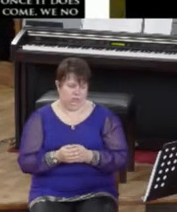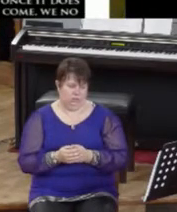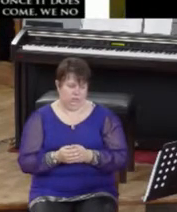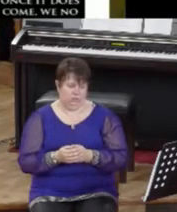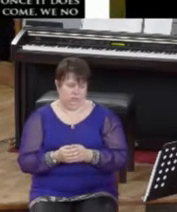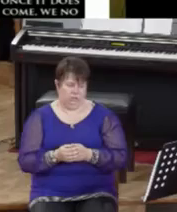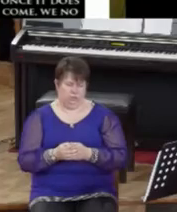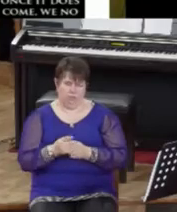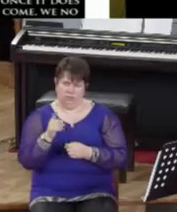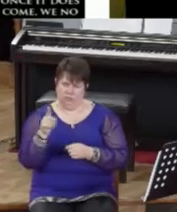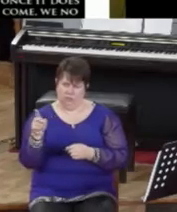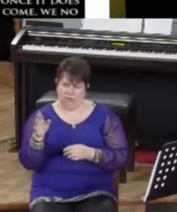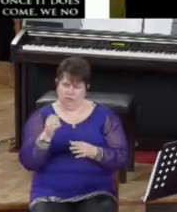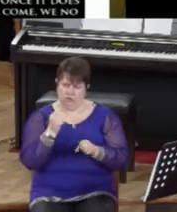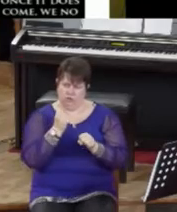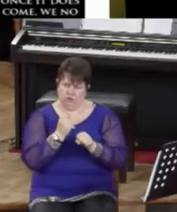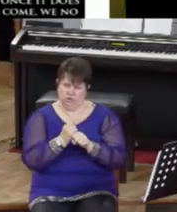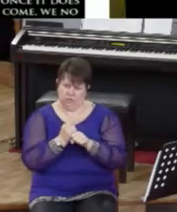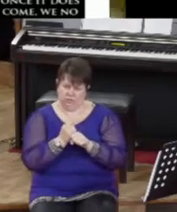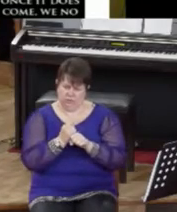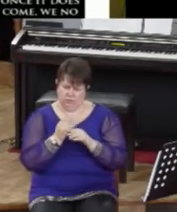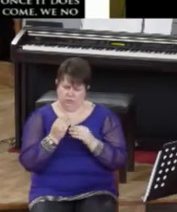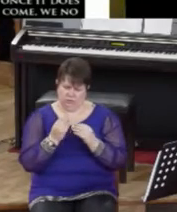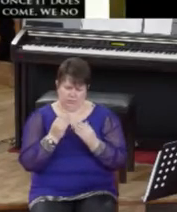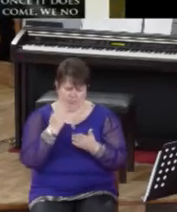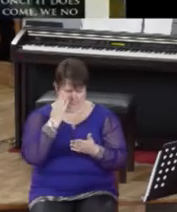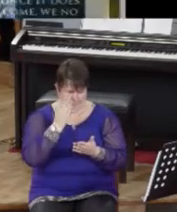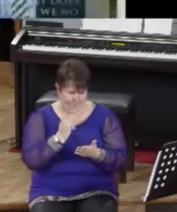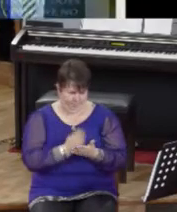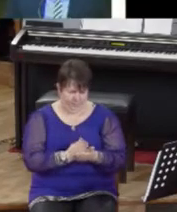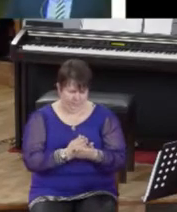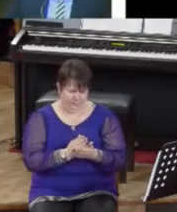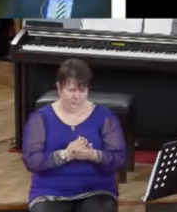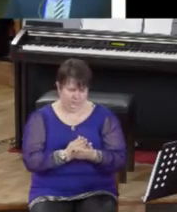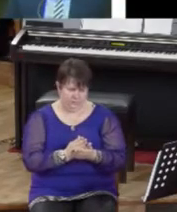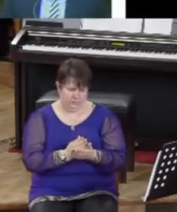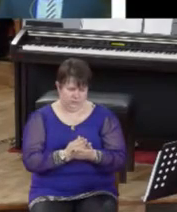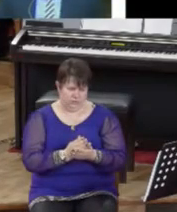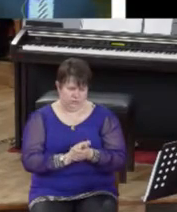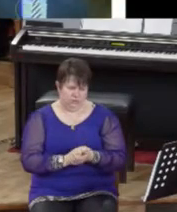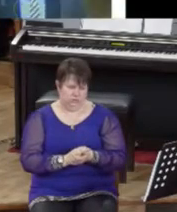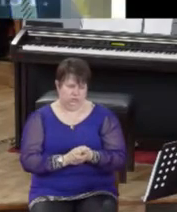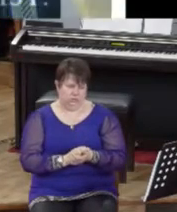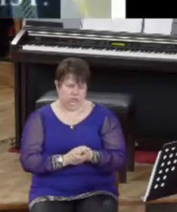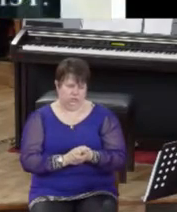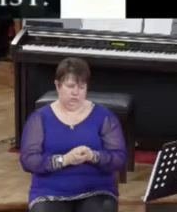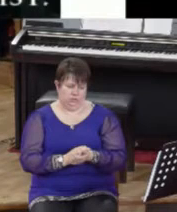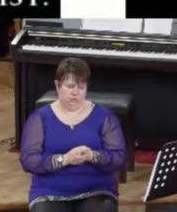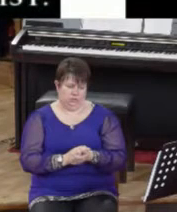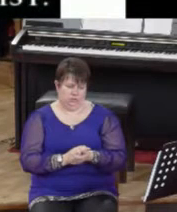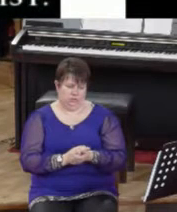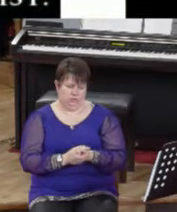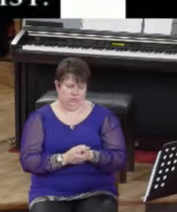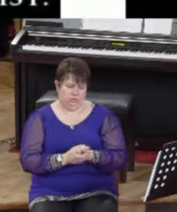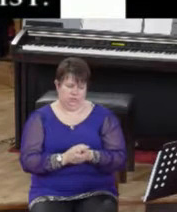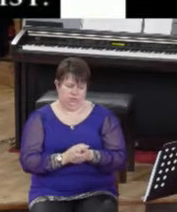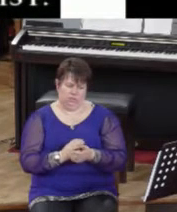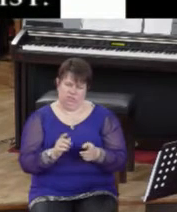because they largely subscribed to the philosophy of a